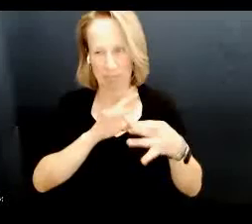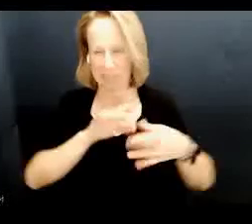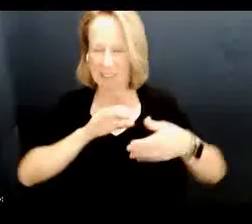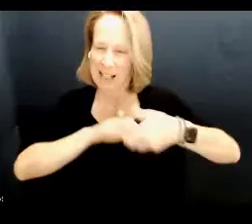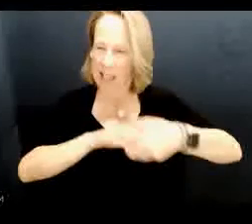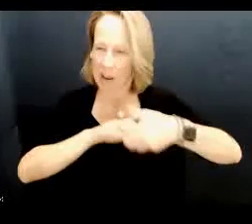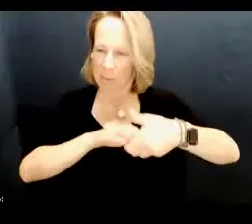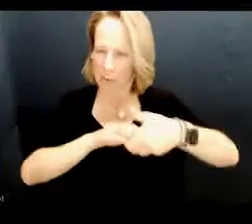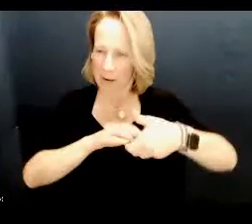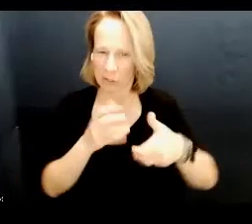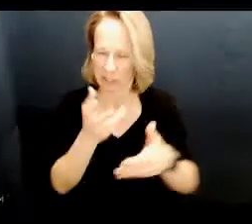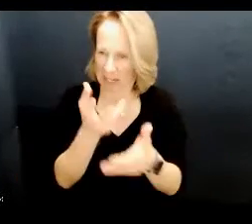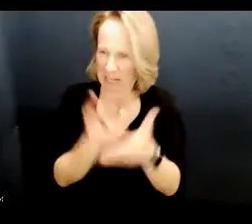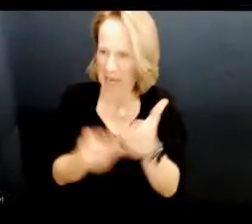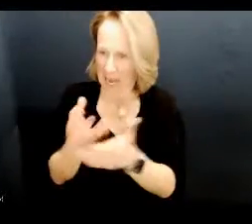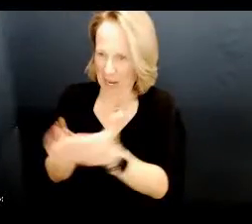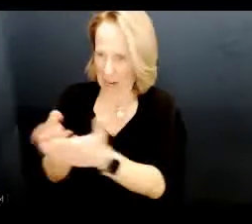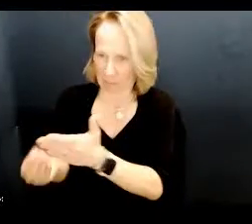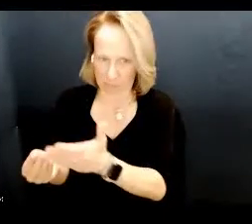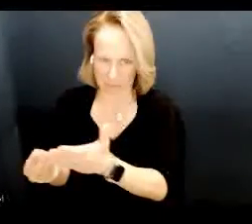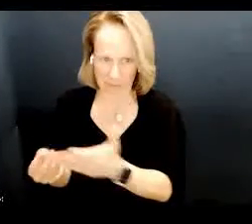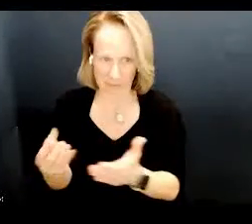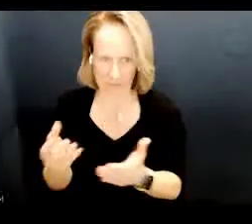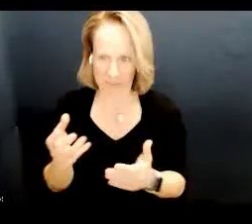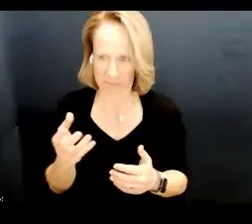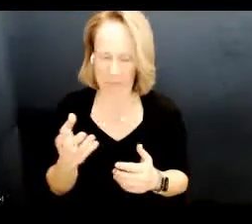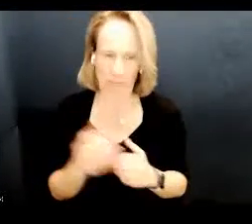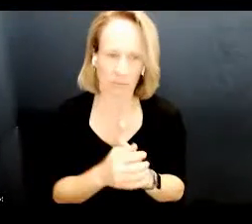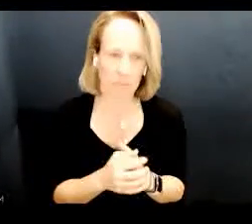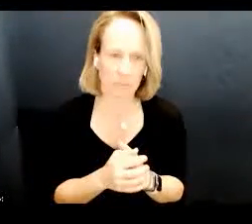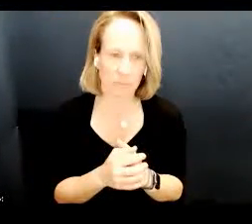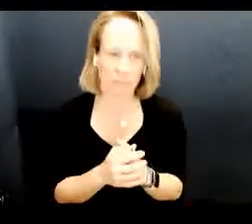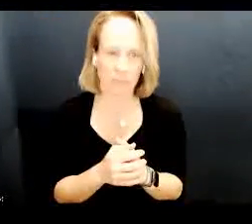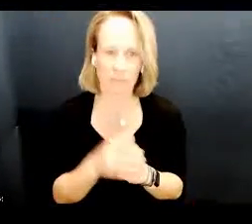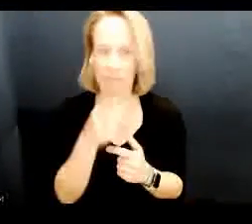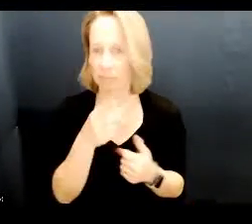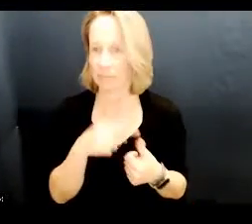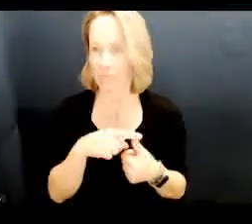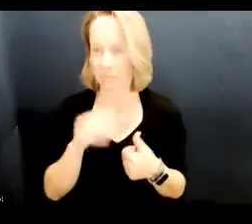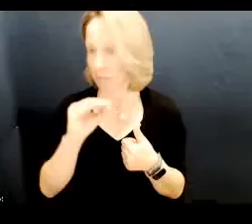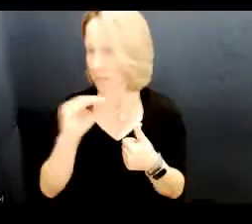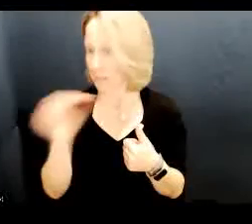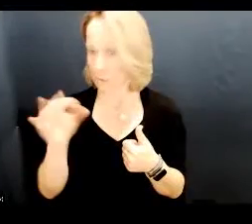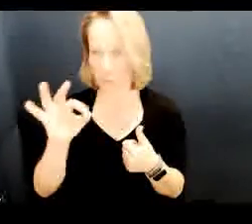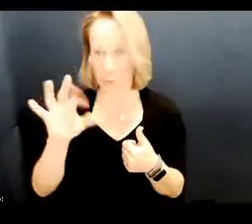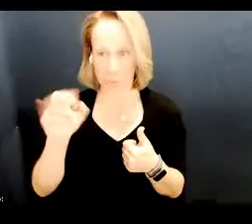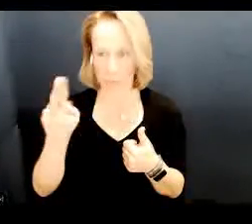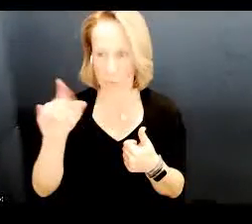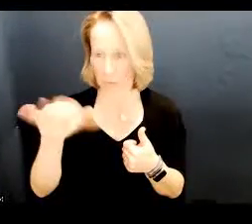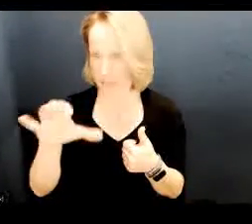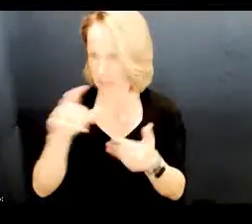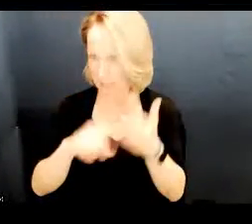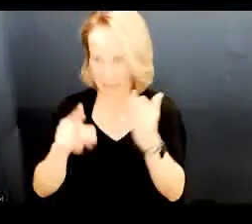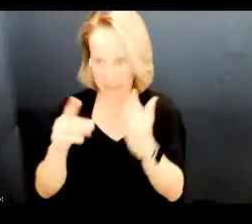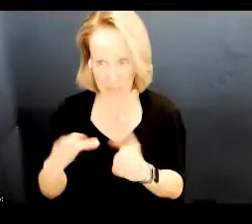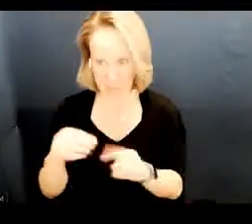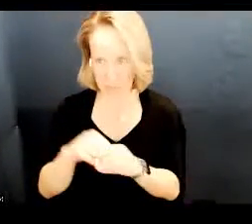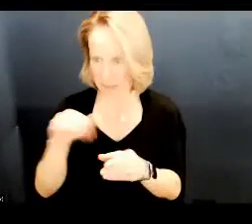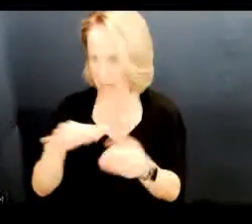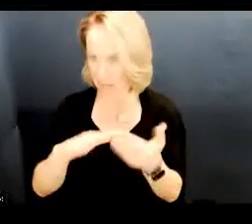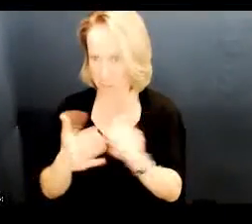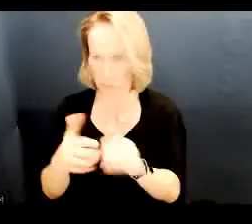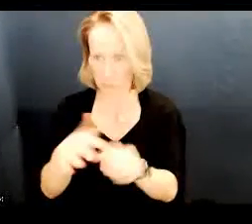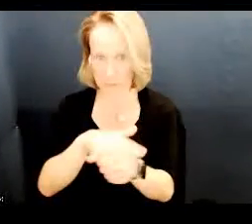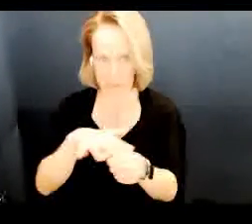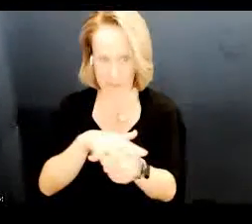I identified as well, right? So there's no forensic examiner in the community, and this community only has one